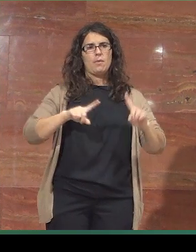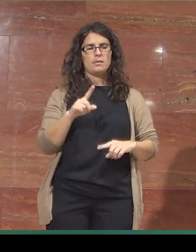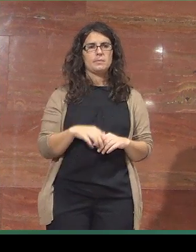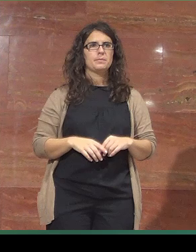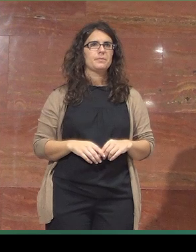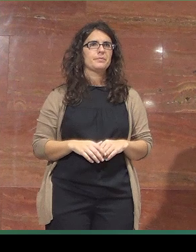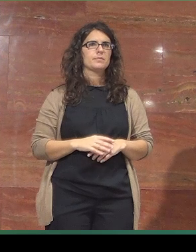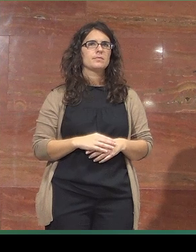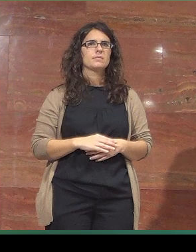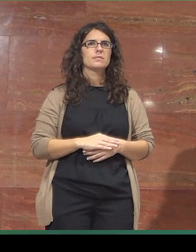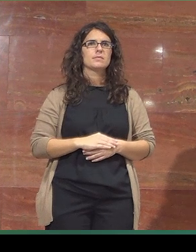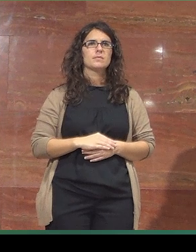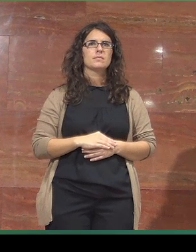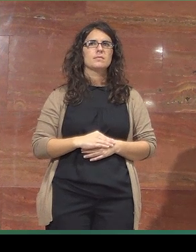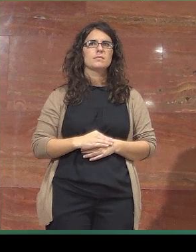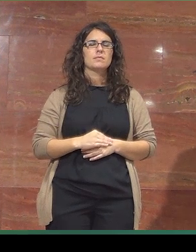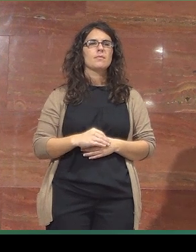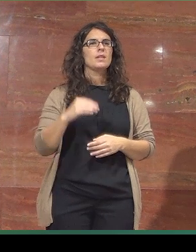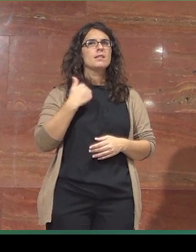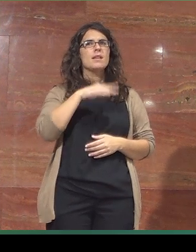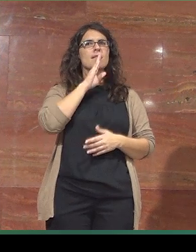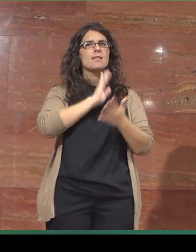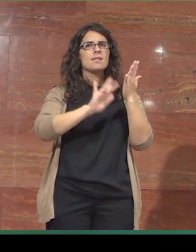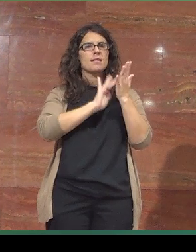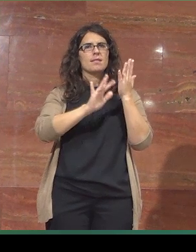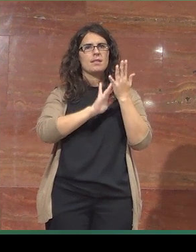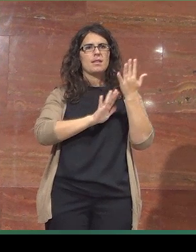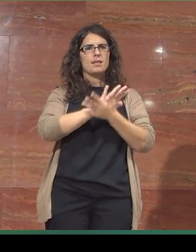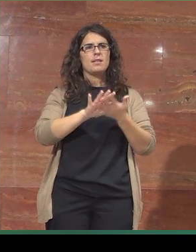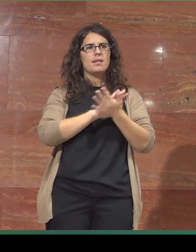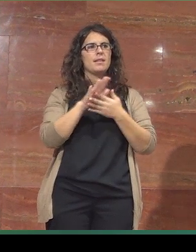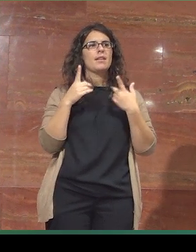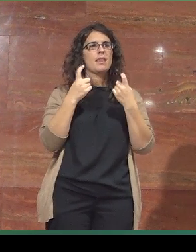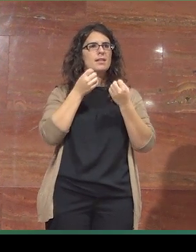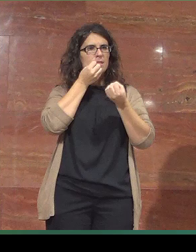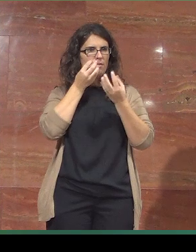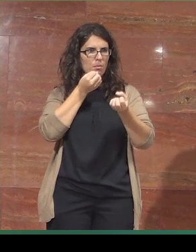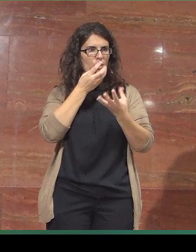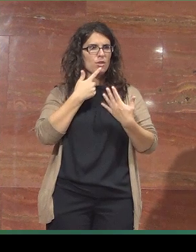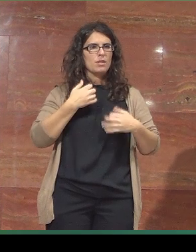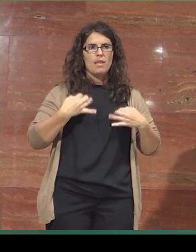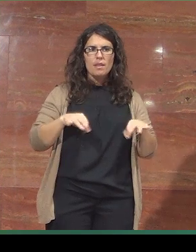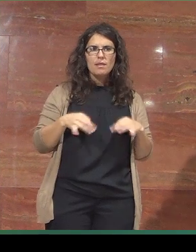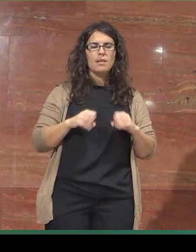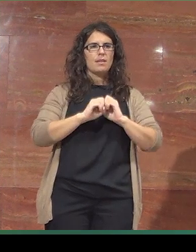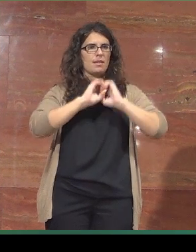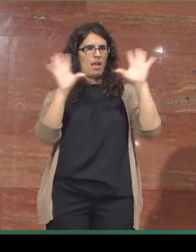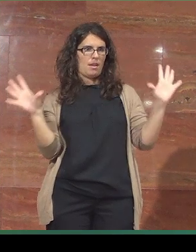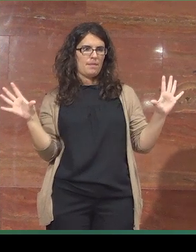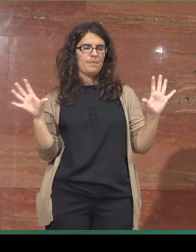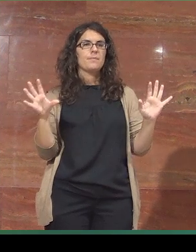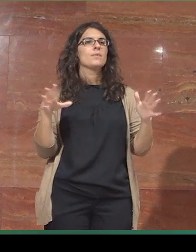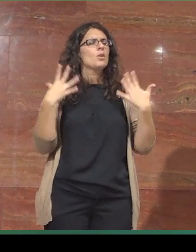Again, I've talked already about the need for simple and clear information. And I think very often we want to put too much